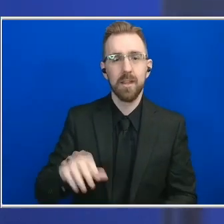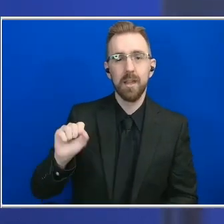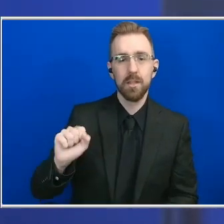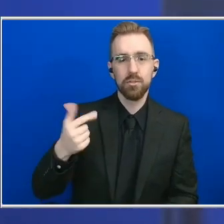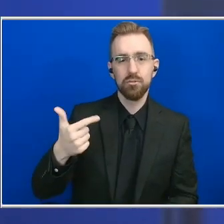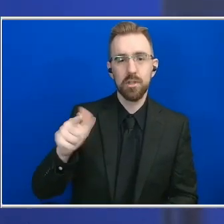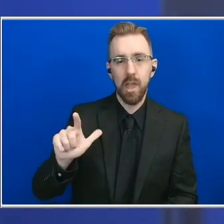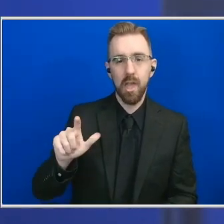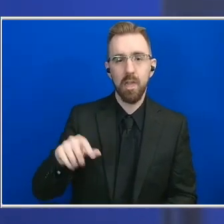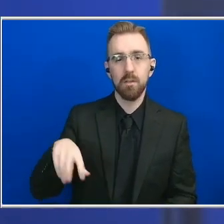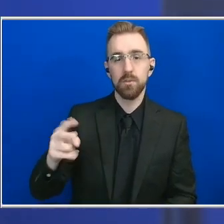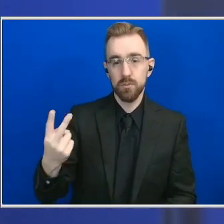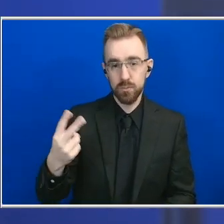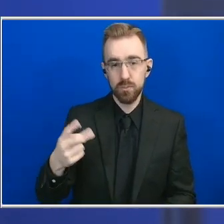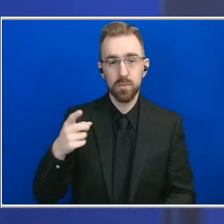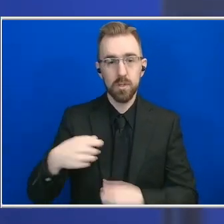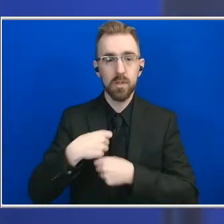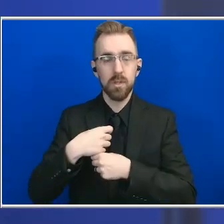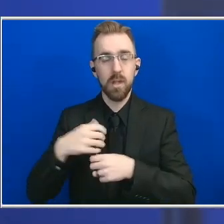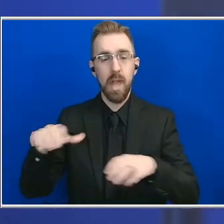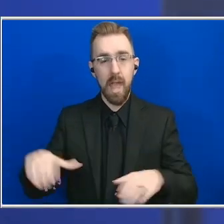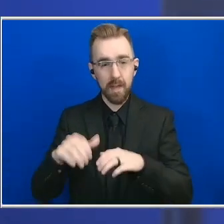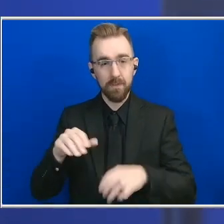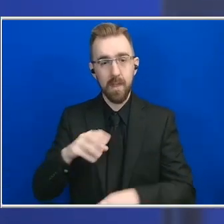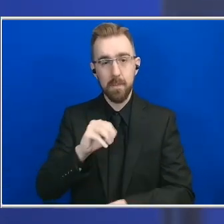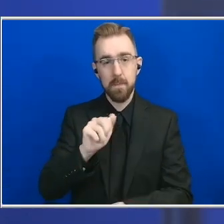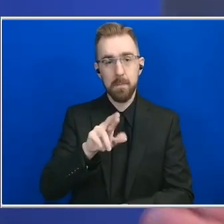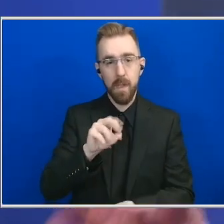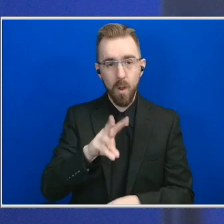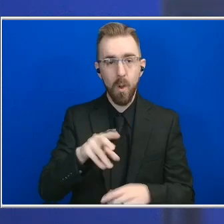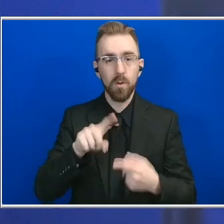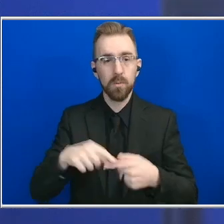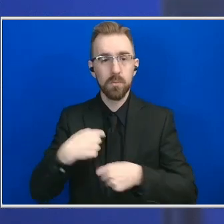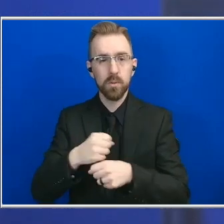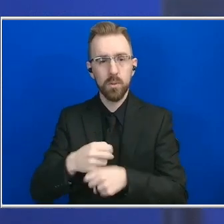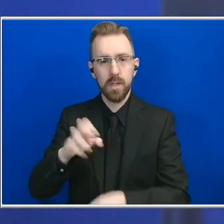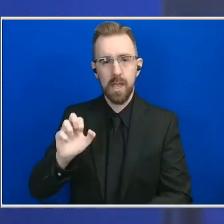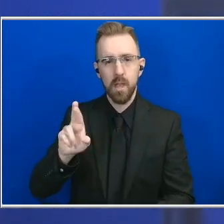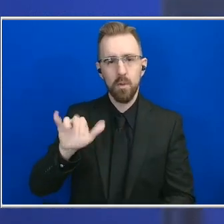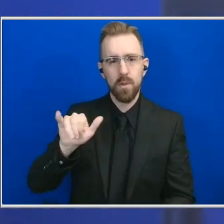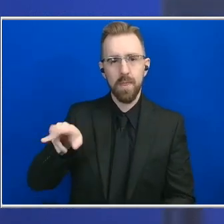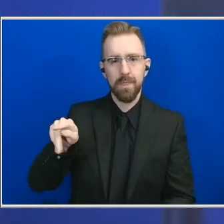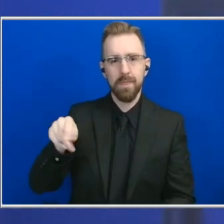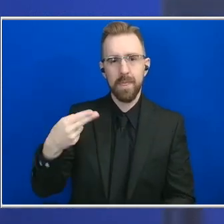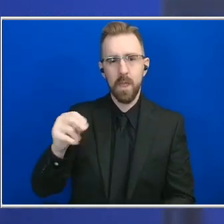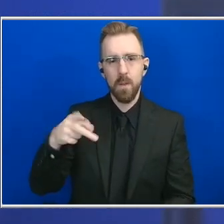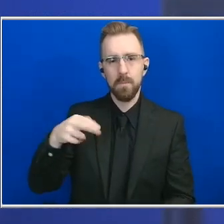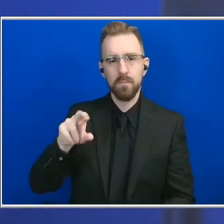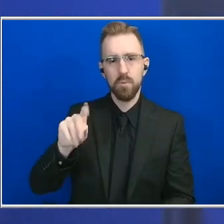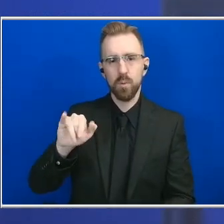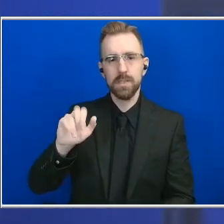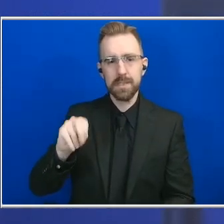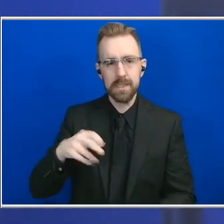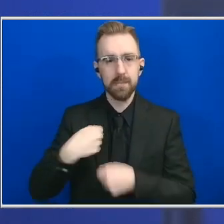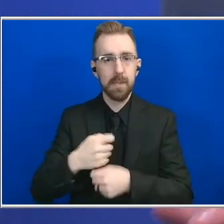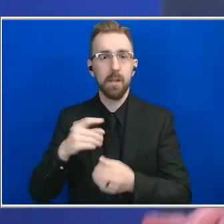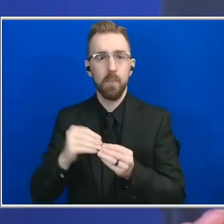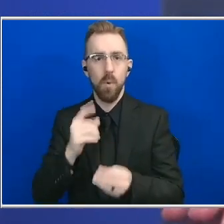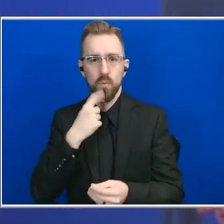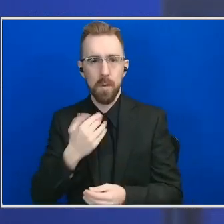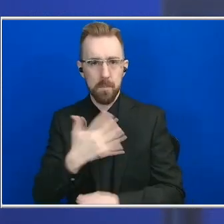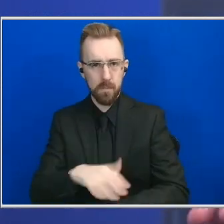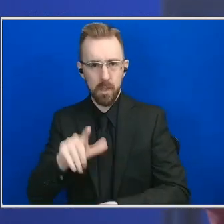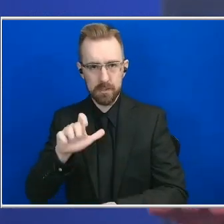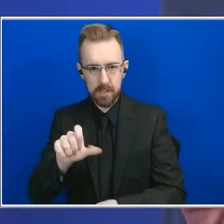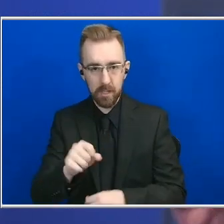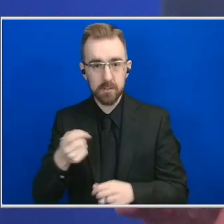to produce erythropoietin, which makes the body make more red blood cells. And by making more red blood cells, they increase something